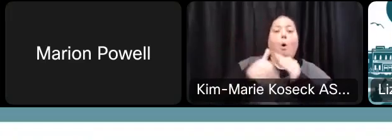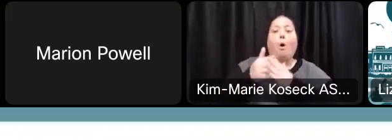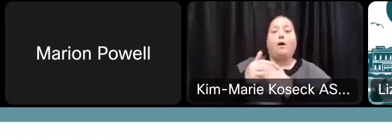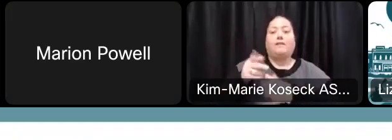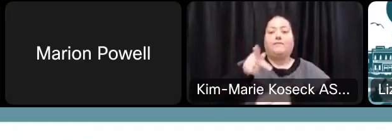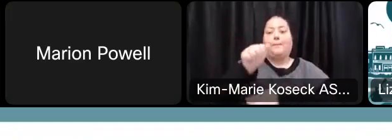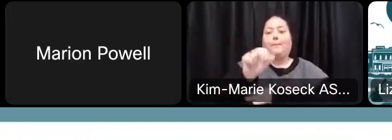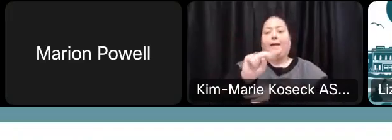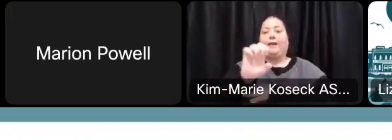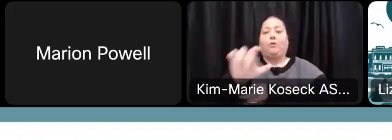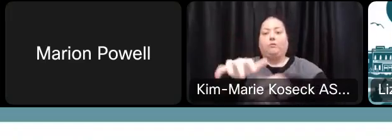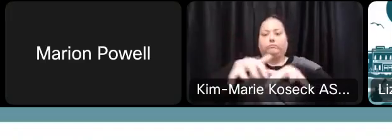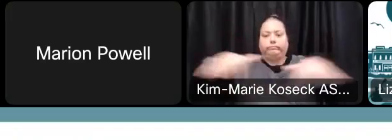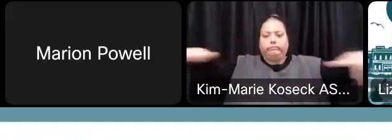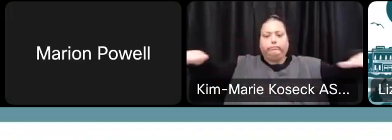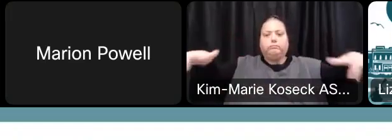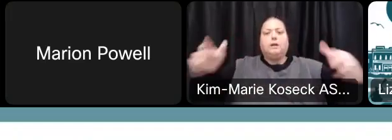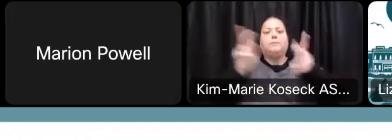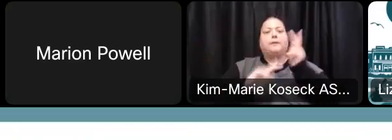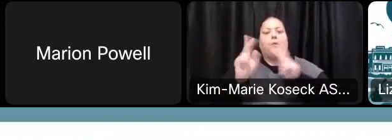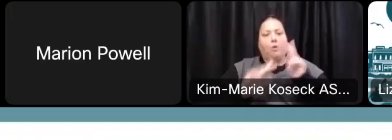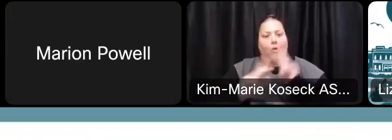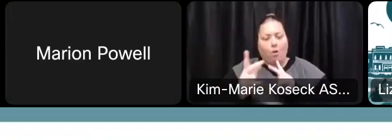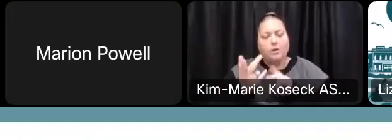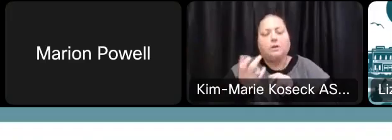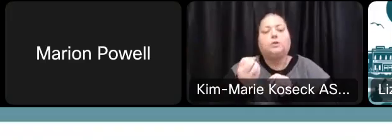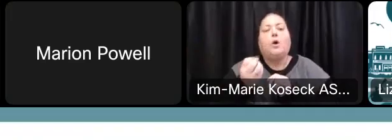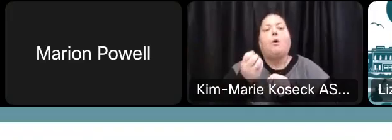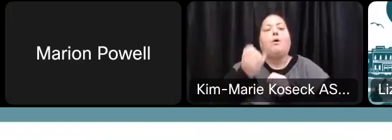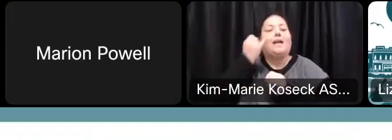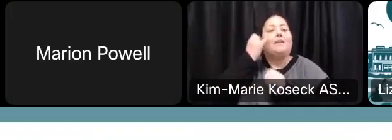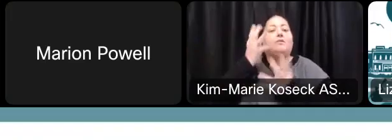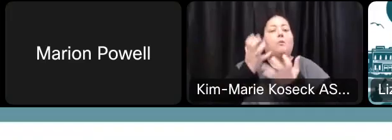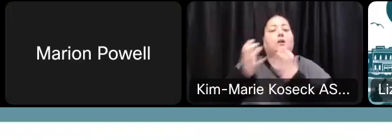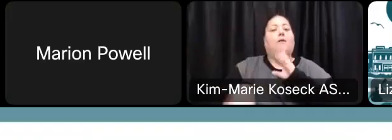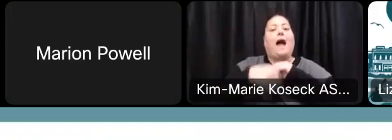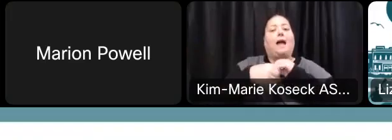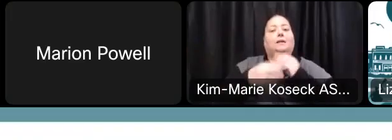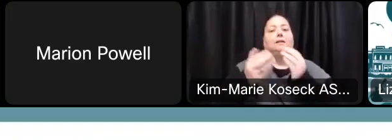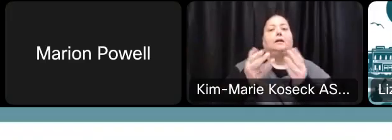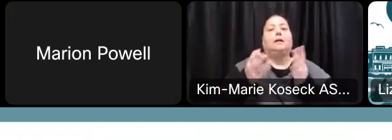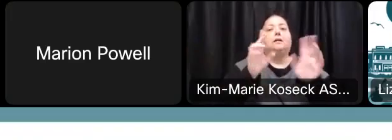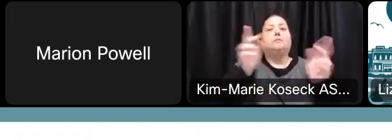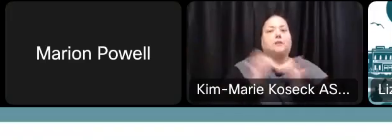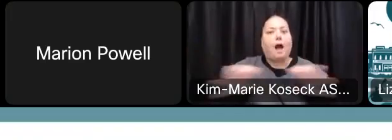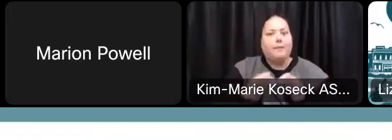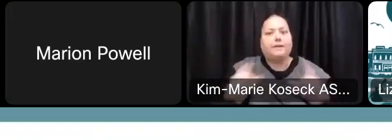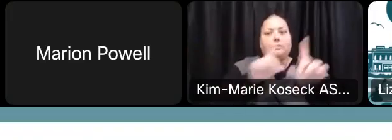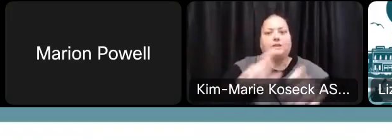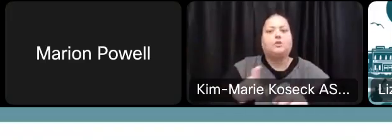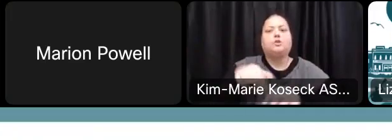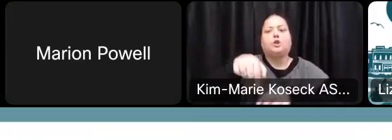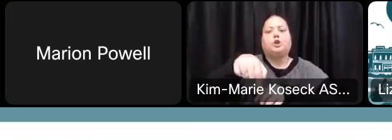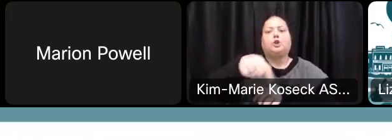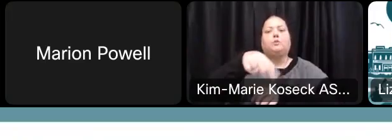and speakers for today. So feel free to utilize that to add any comments or questions. There's also a Q&A feature.